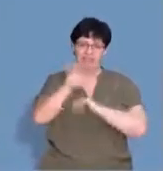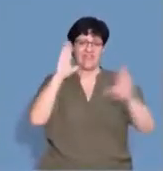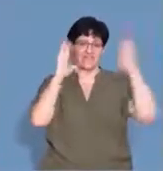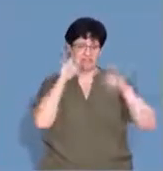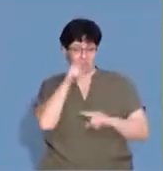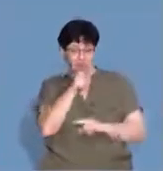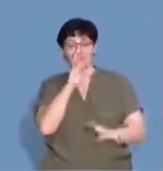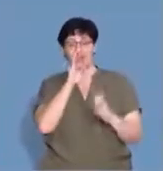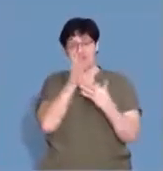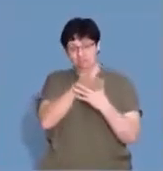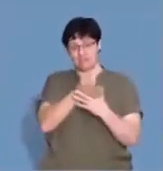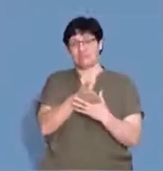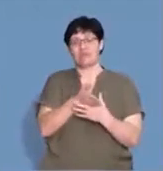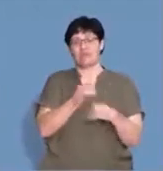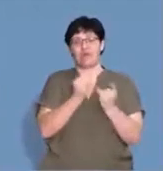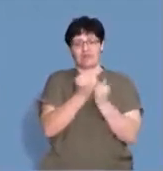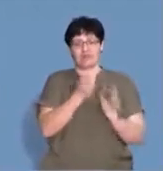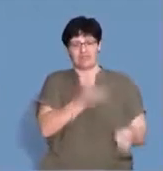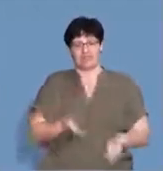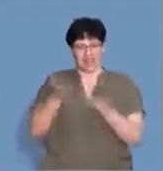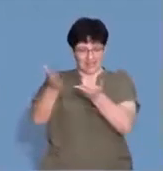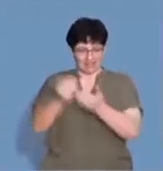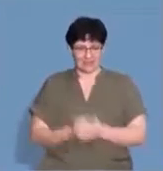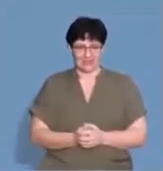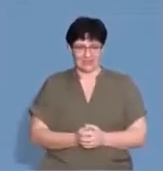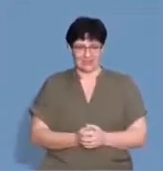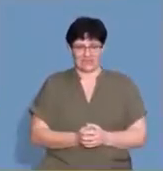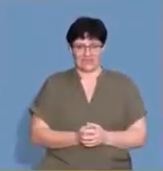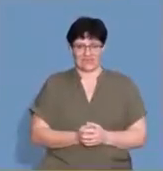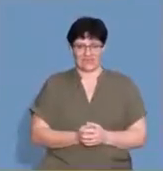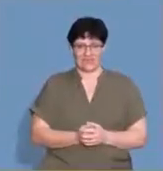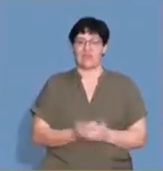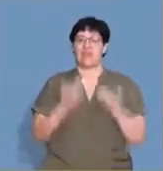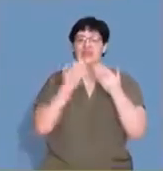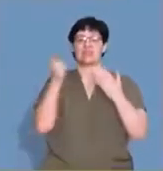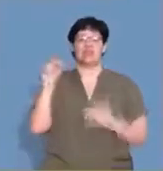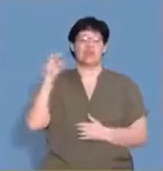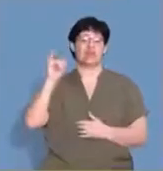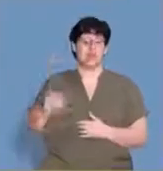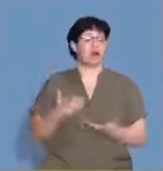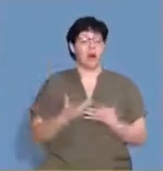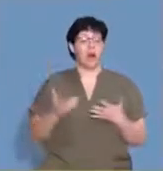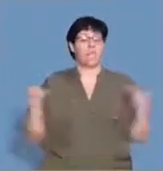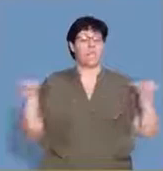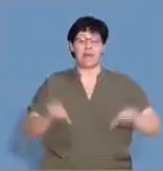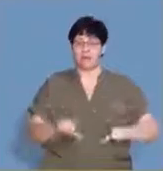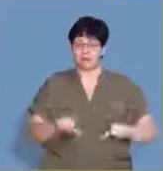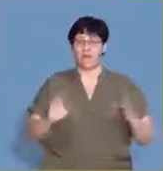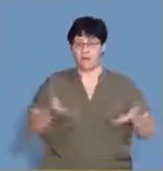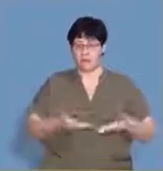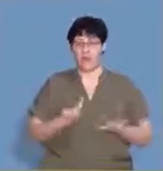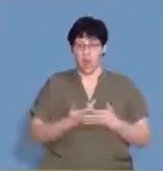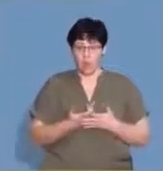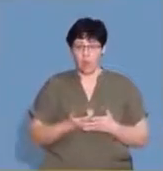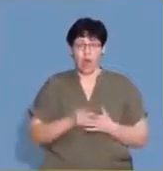Facebook page and enter the competition. Thank you so much, Hayley, and over to you. Thanks, Looney. Welcome back, Matrix. I hope that you've all